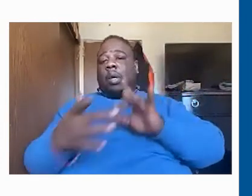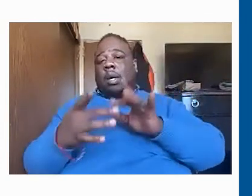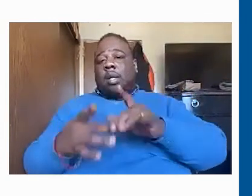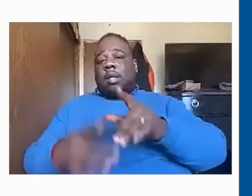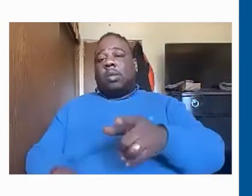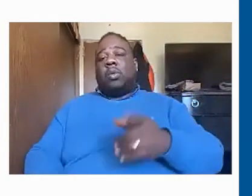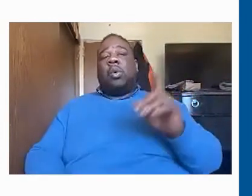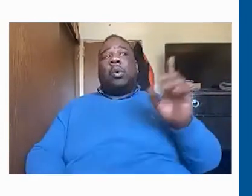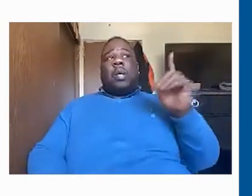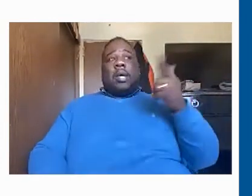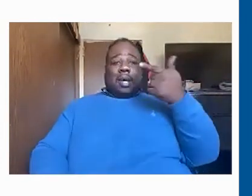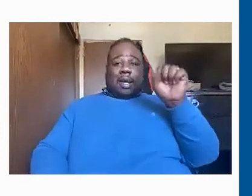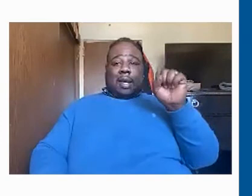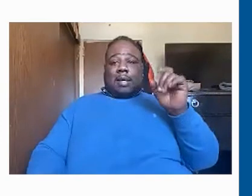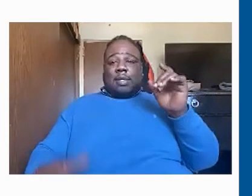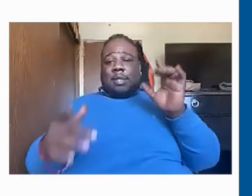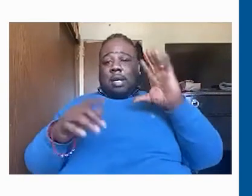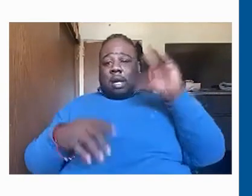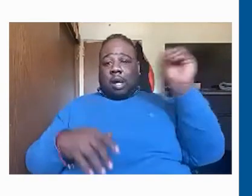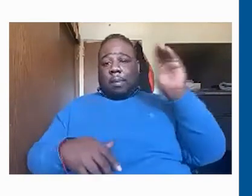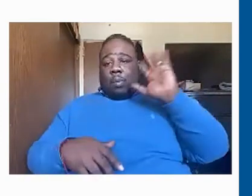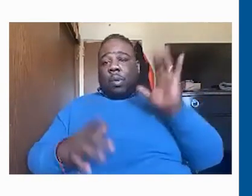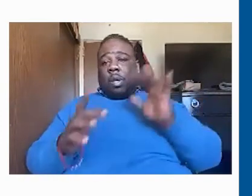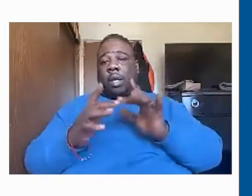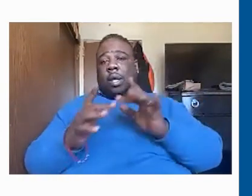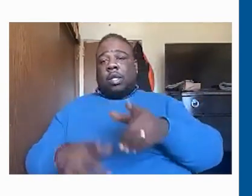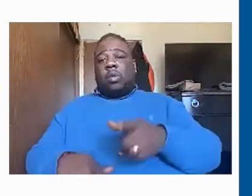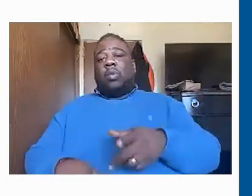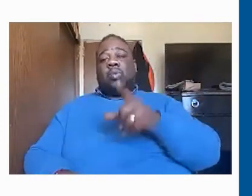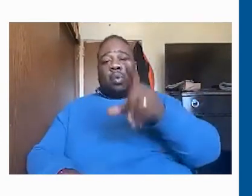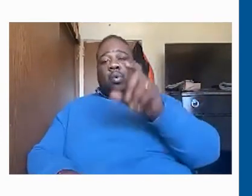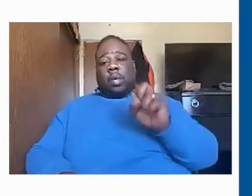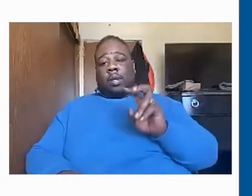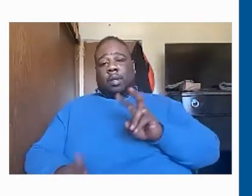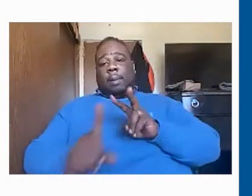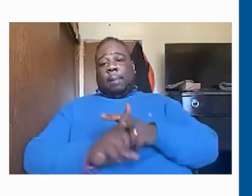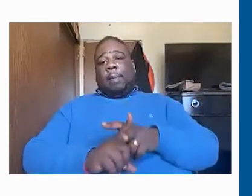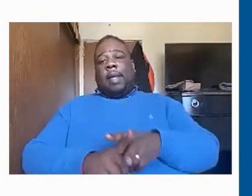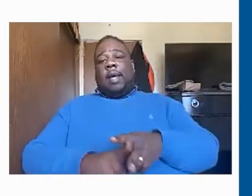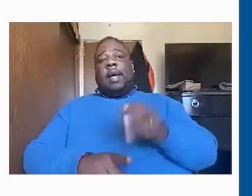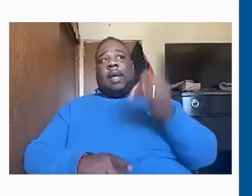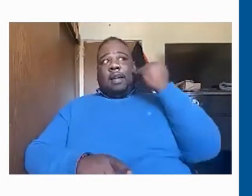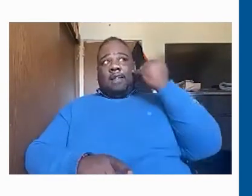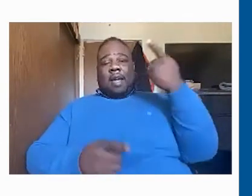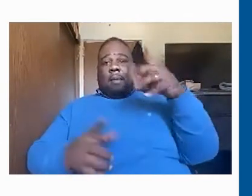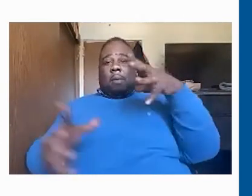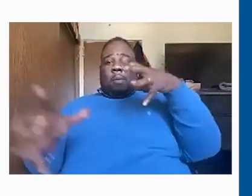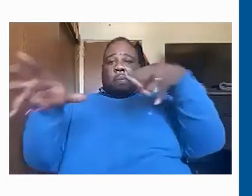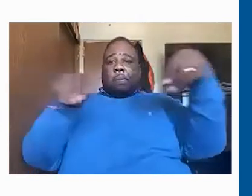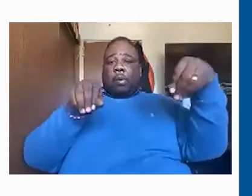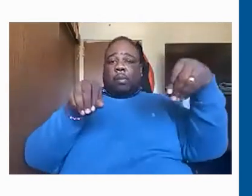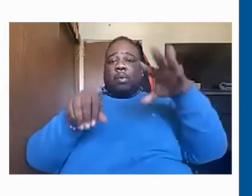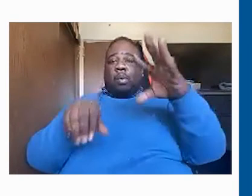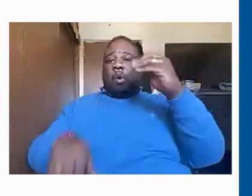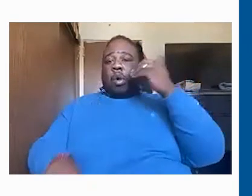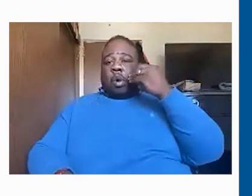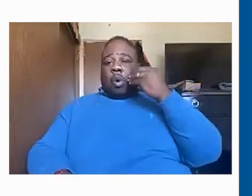but this is a way that you can sign up for if your power is out and you rely on oxygen, dialysis, any